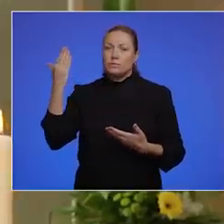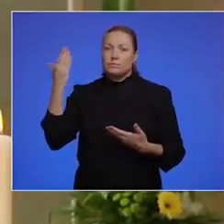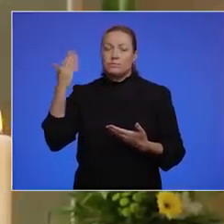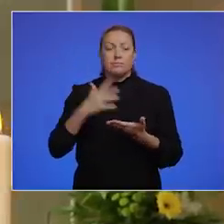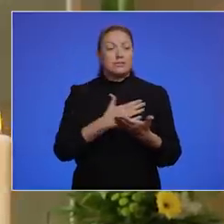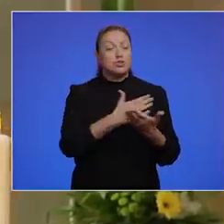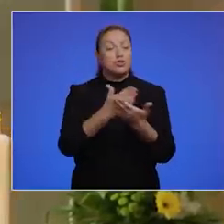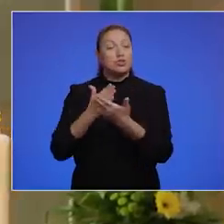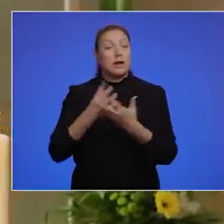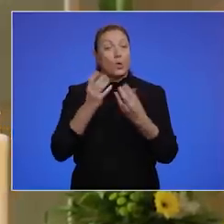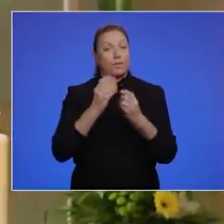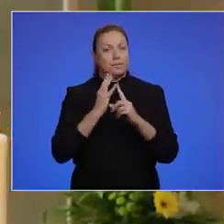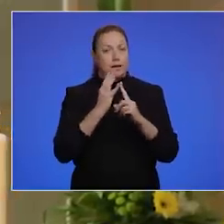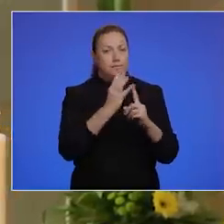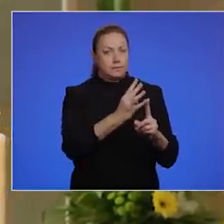disciples Saying